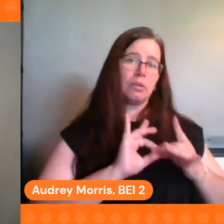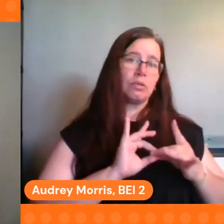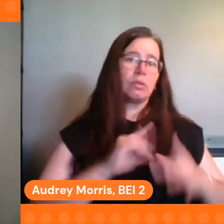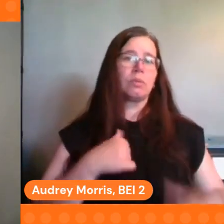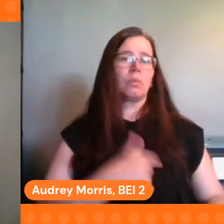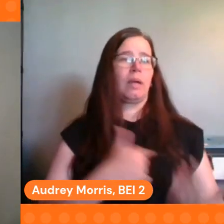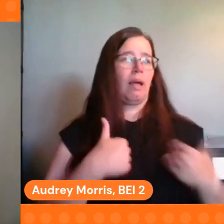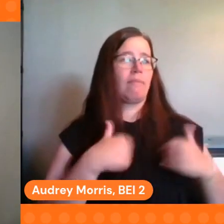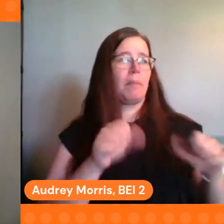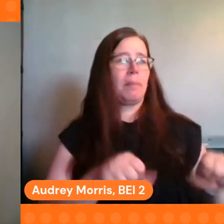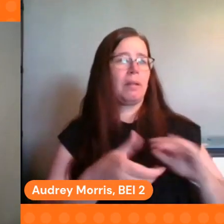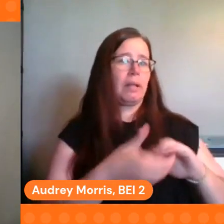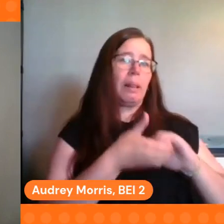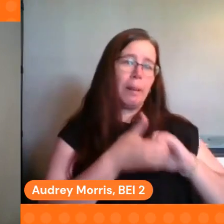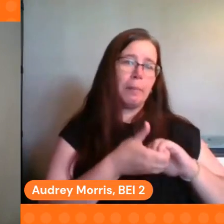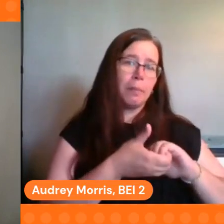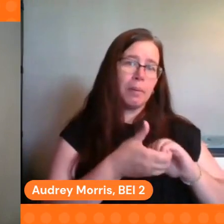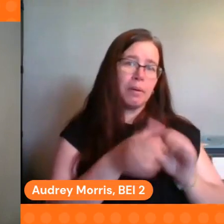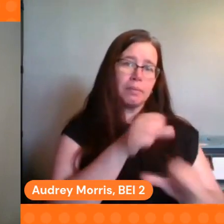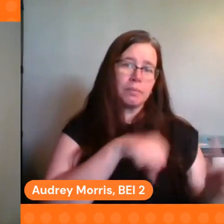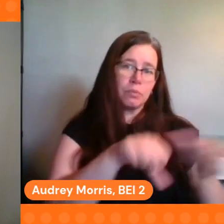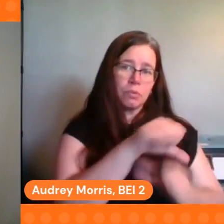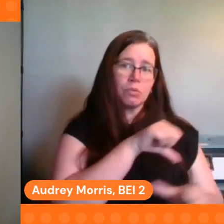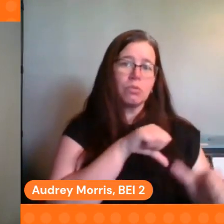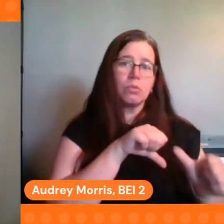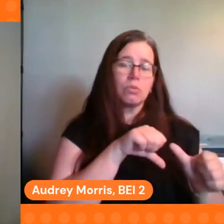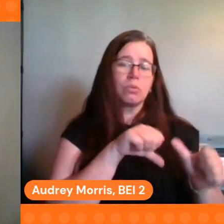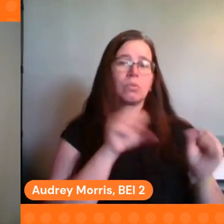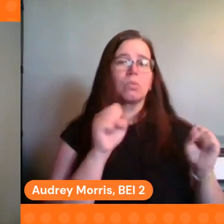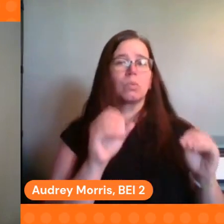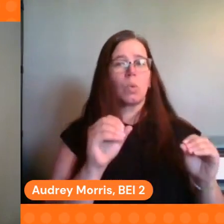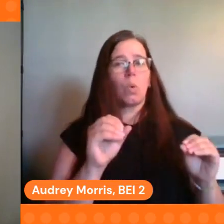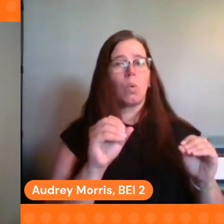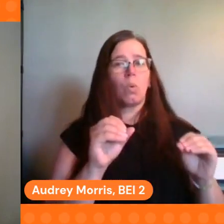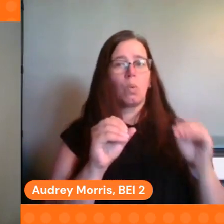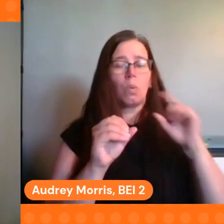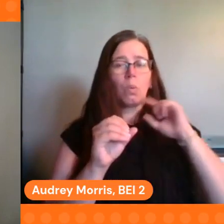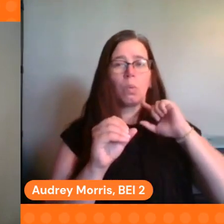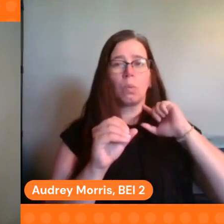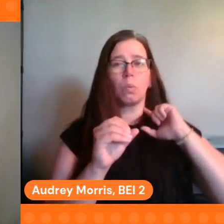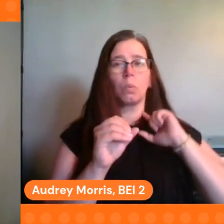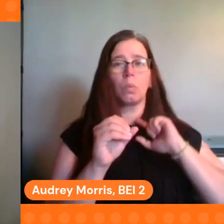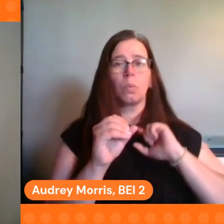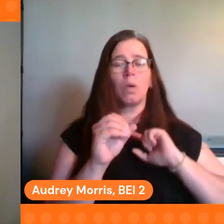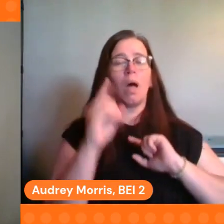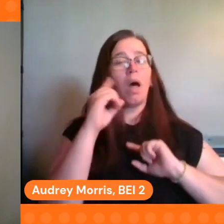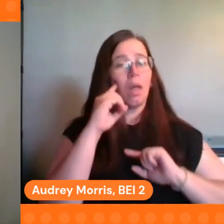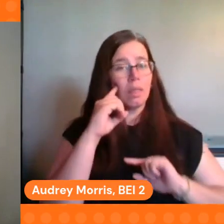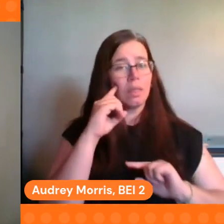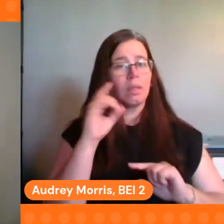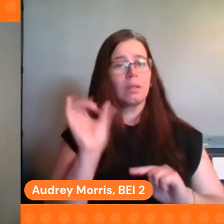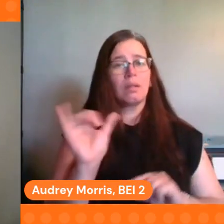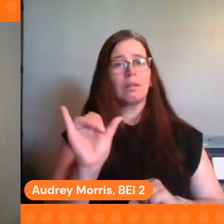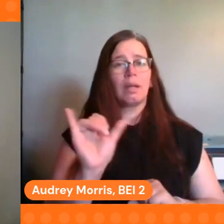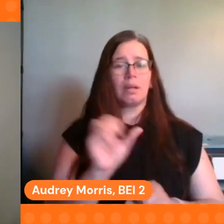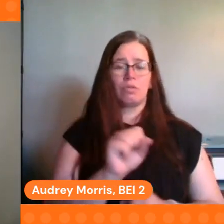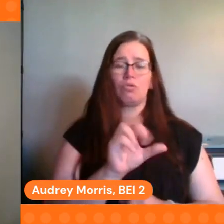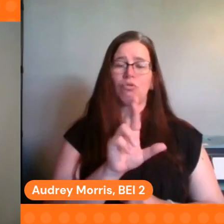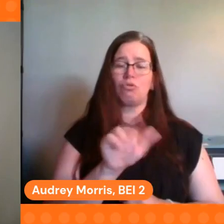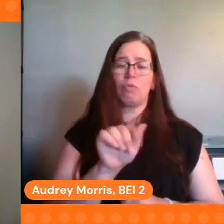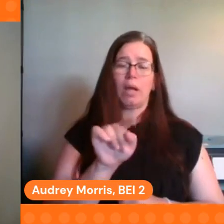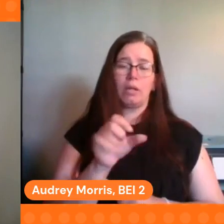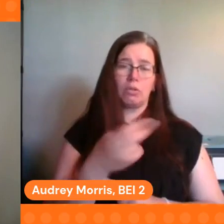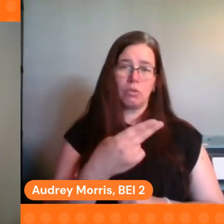to collaborate with each other. So I feel like, for example, like in Scratch, when a kid